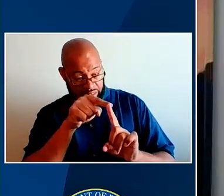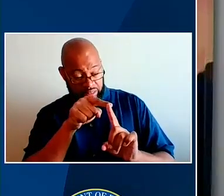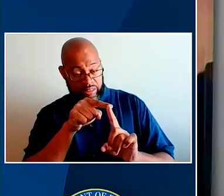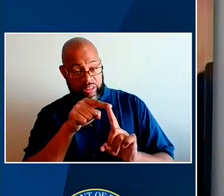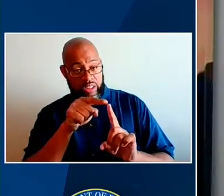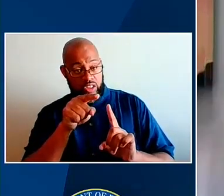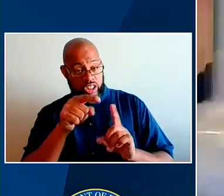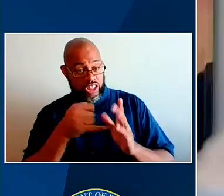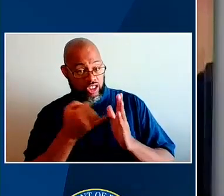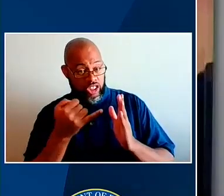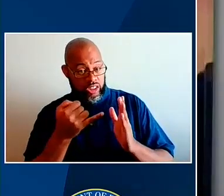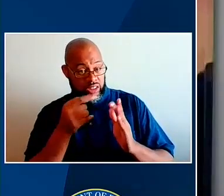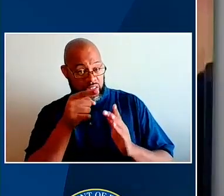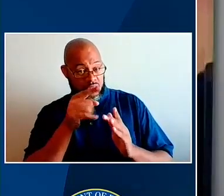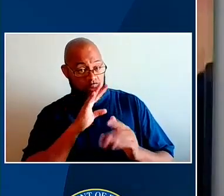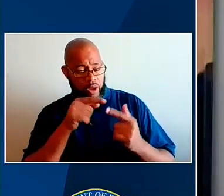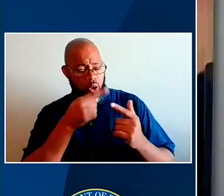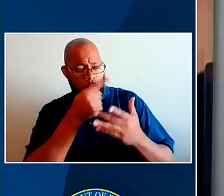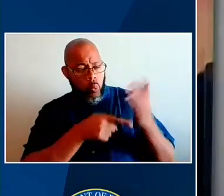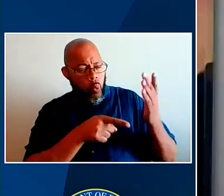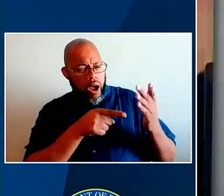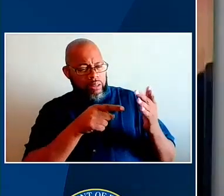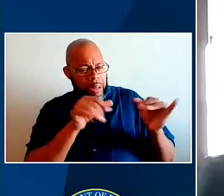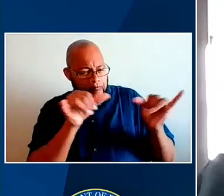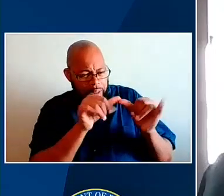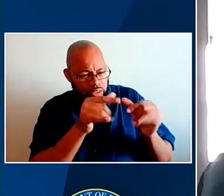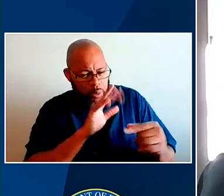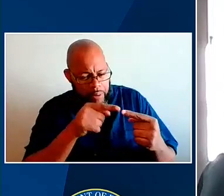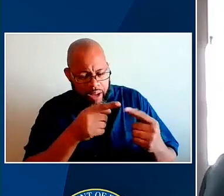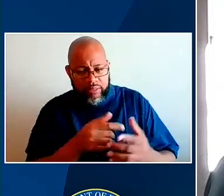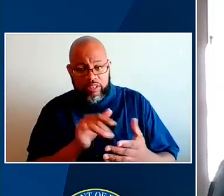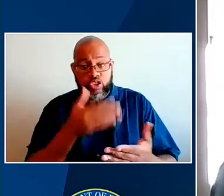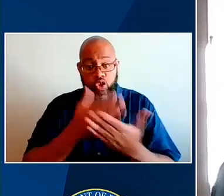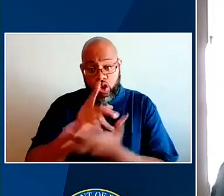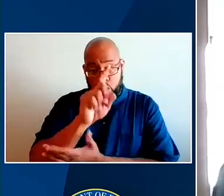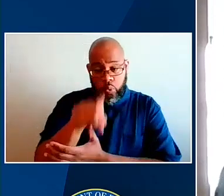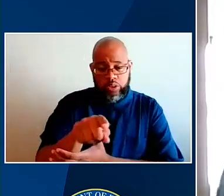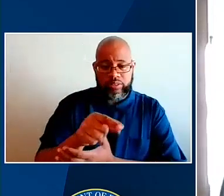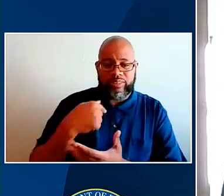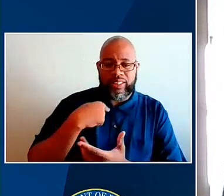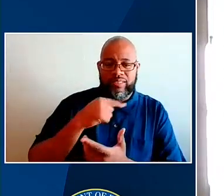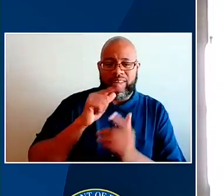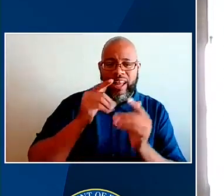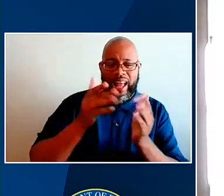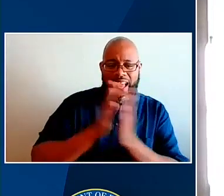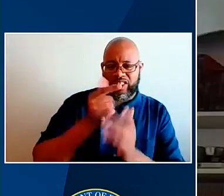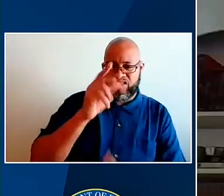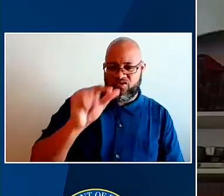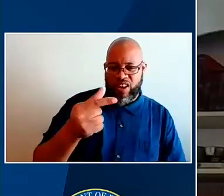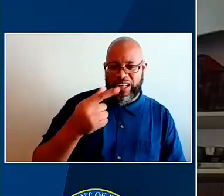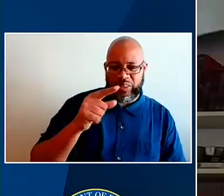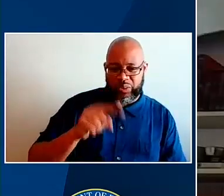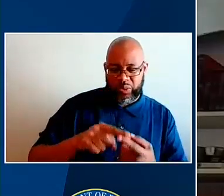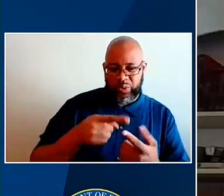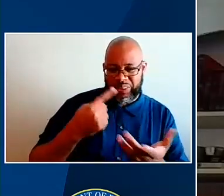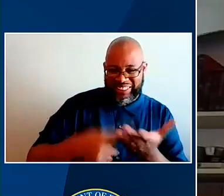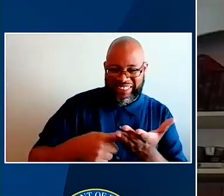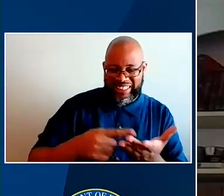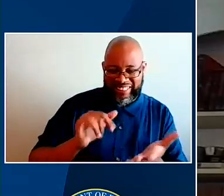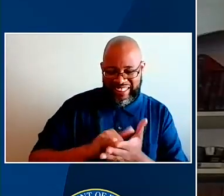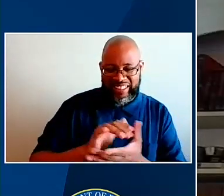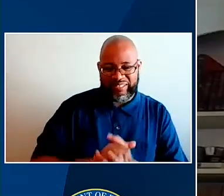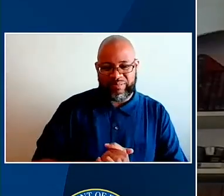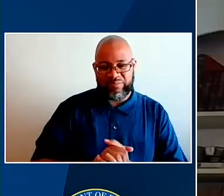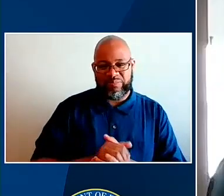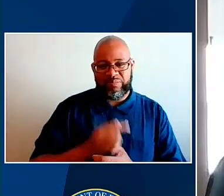are you just in a, what unit of measure are we on? That's a very good question. I was going to turn to Greg to bail me out of that. I'm willing to entertain anything on 167